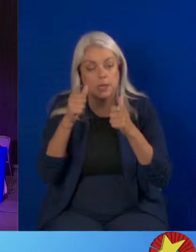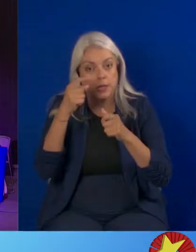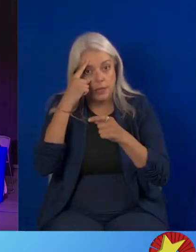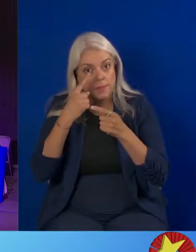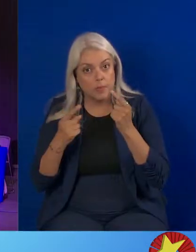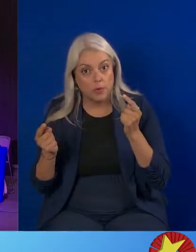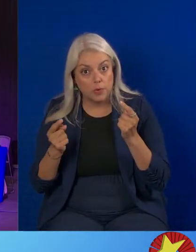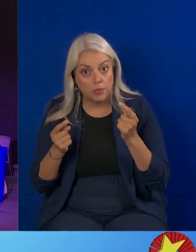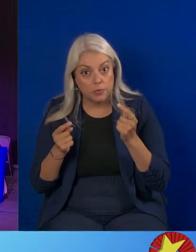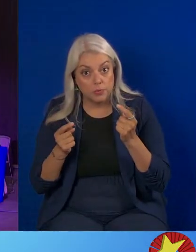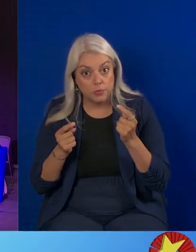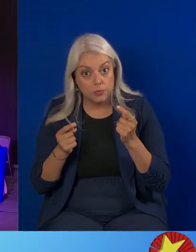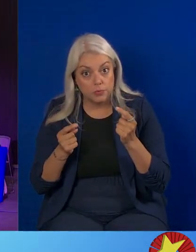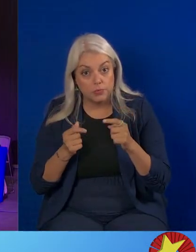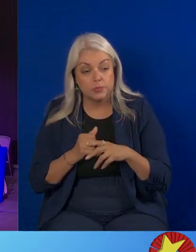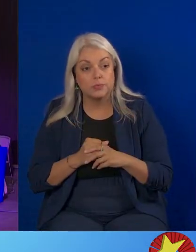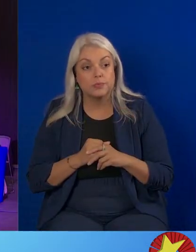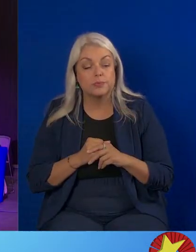Aye.